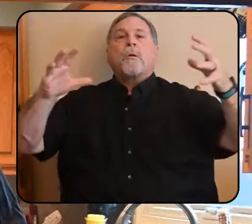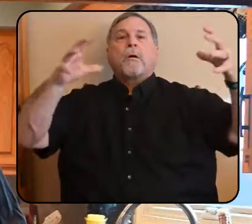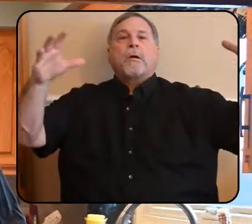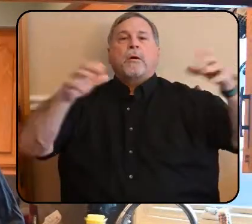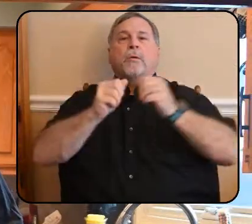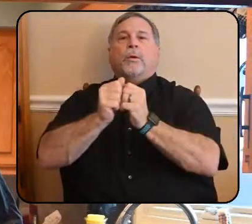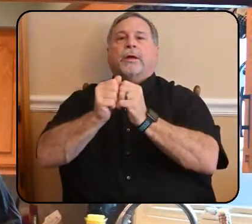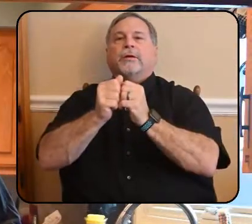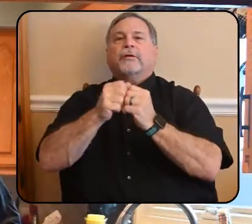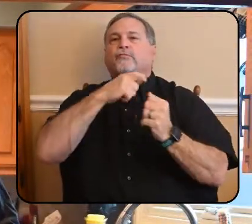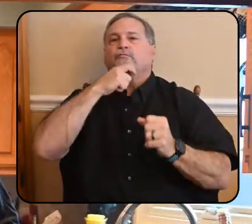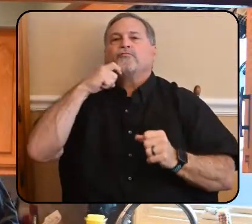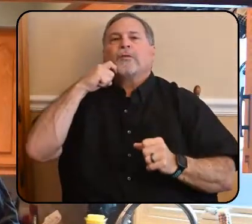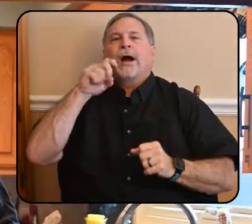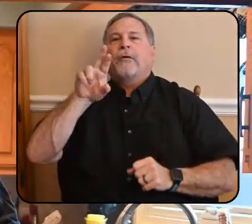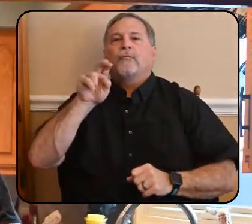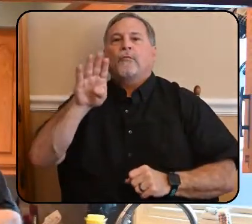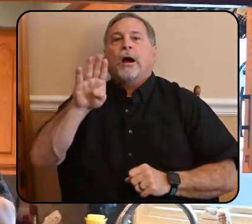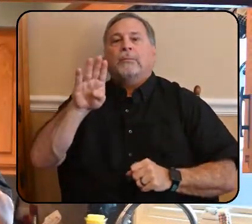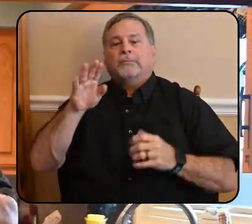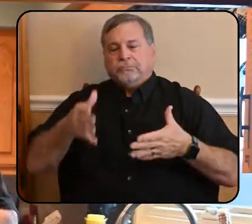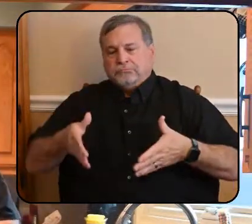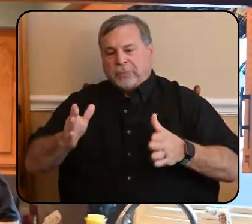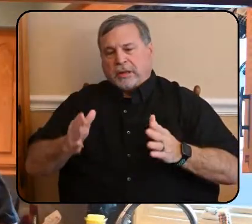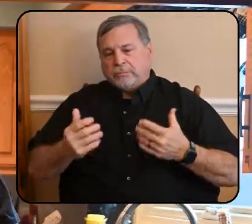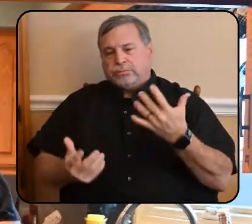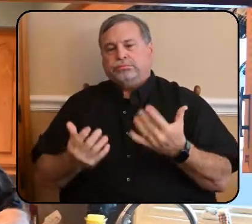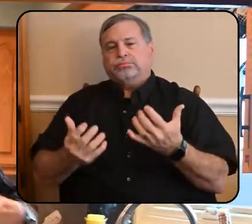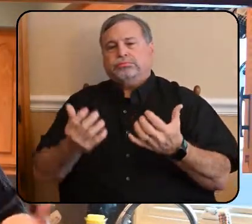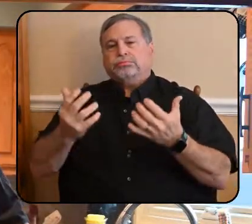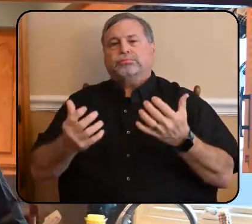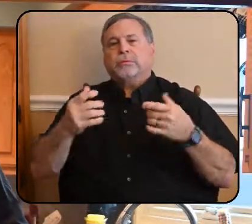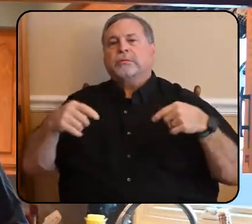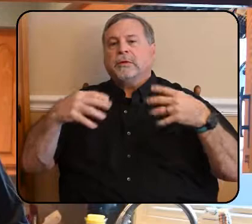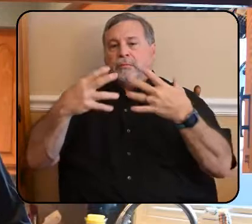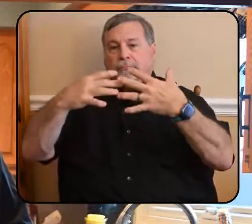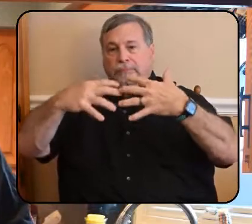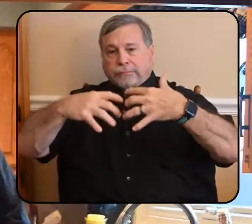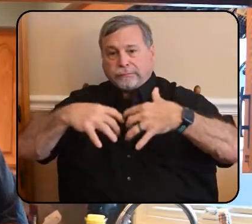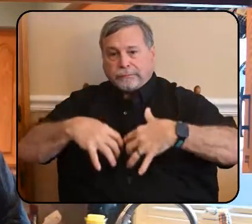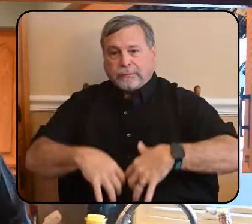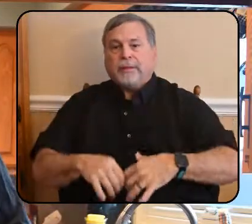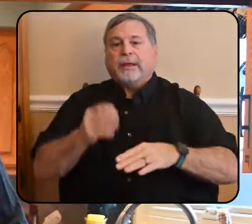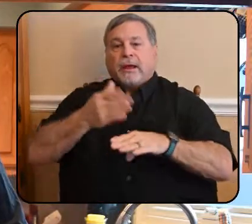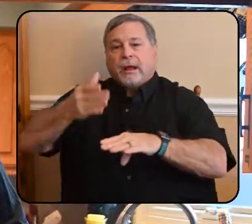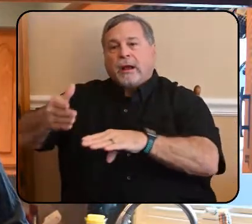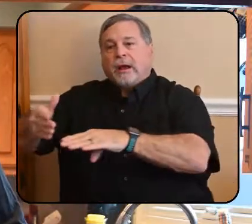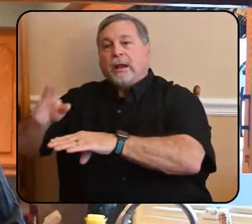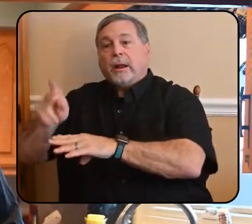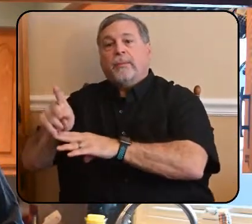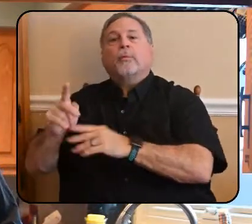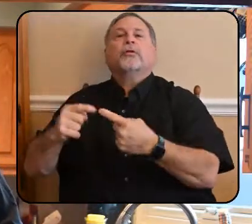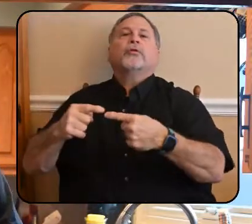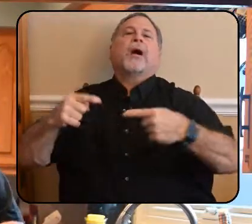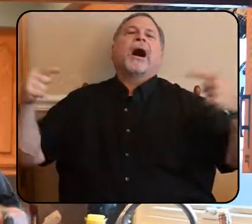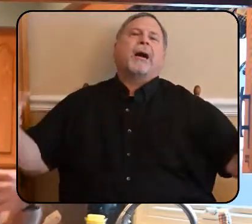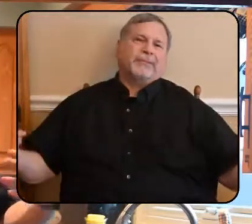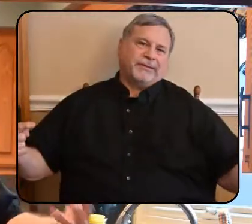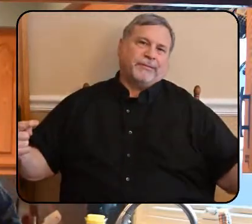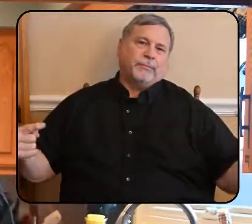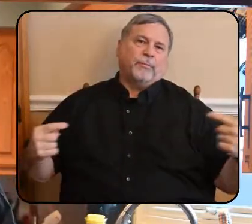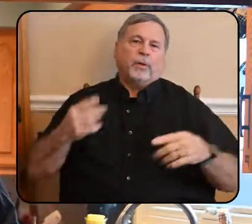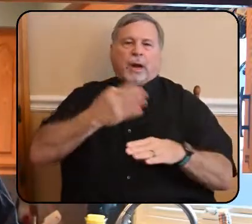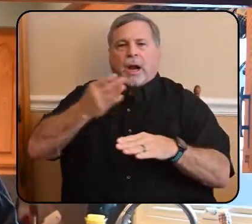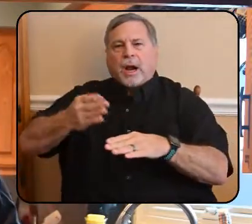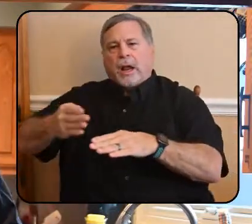the whole thing until it's about ready to fall apart, then cut it up. But we're going to do the opposite. We're actually going to cut it up into cubes. We're